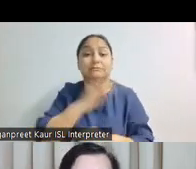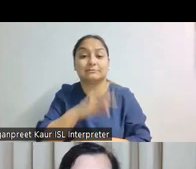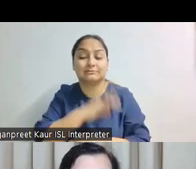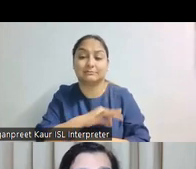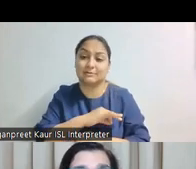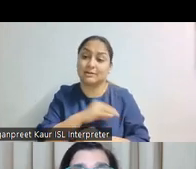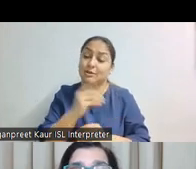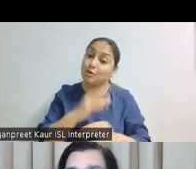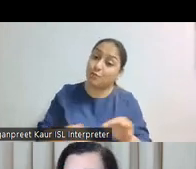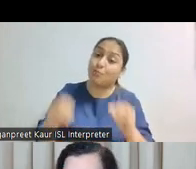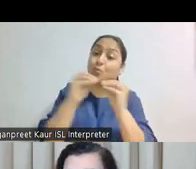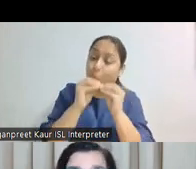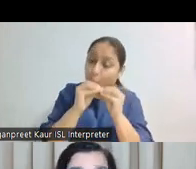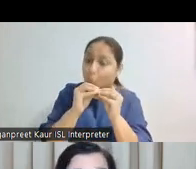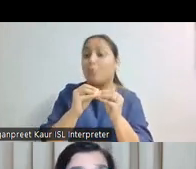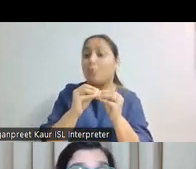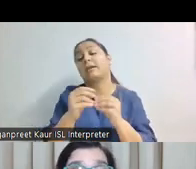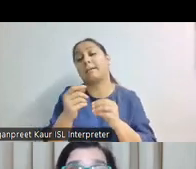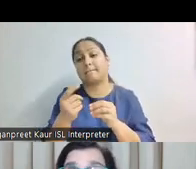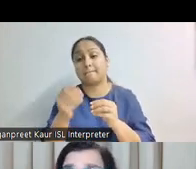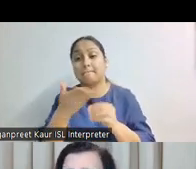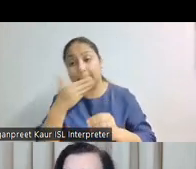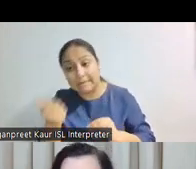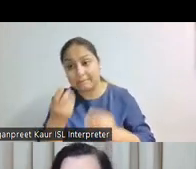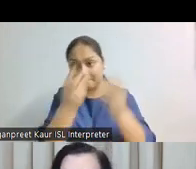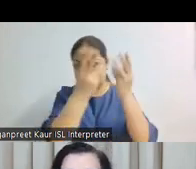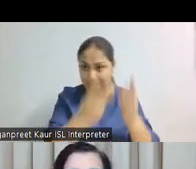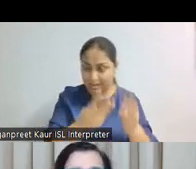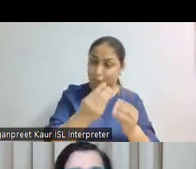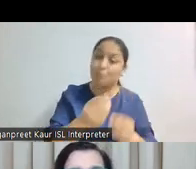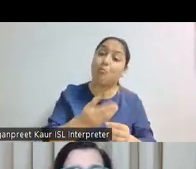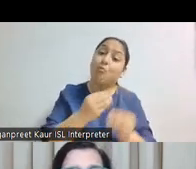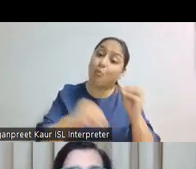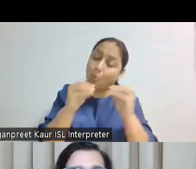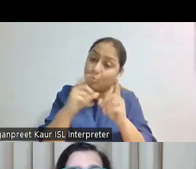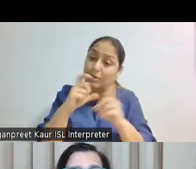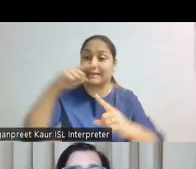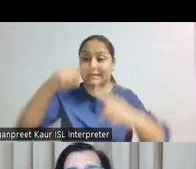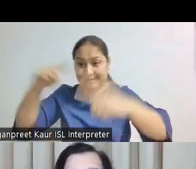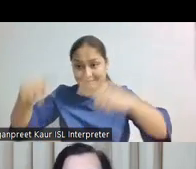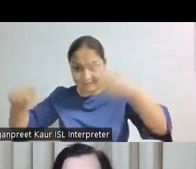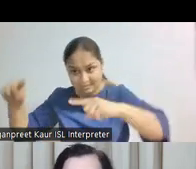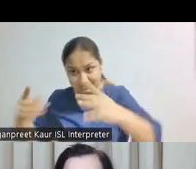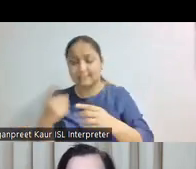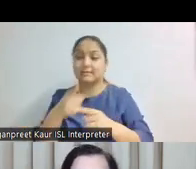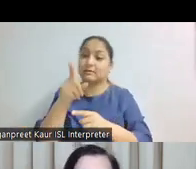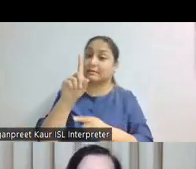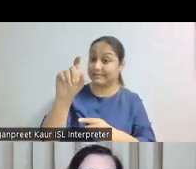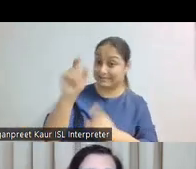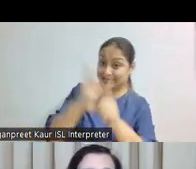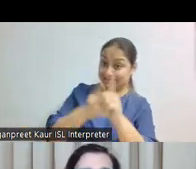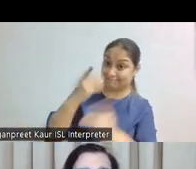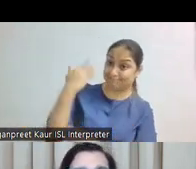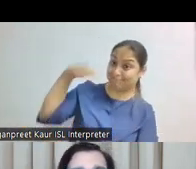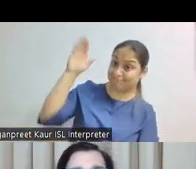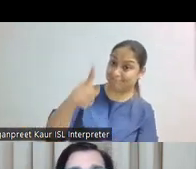more diversity means more money. And actually this is also true in science. If you look to the 10 years PhD in the United